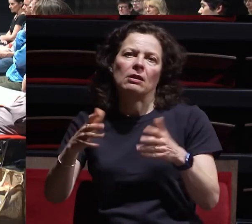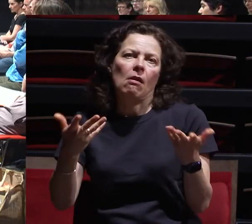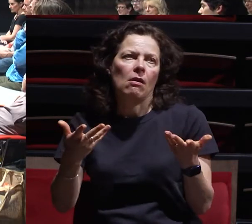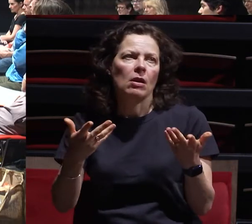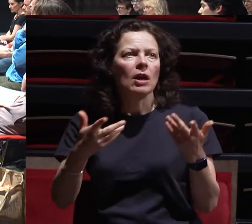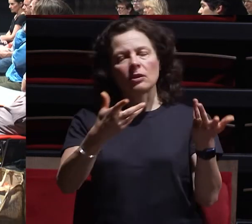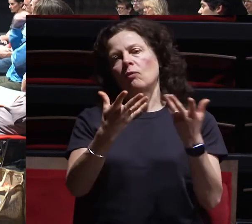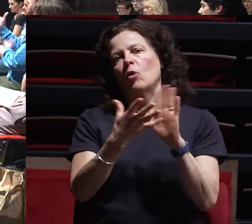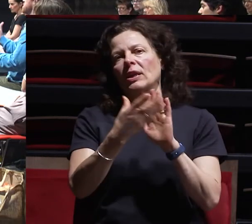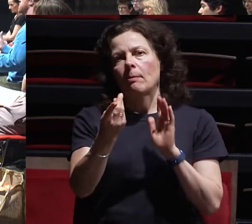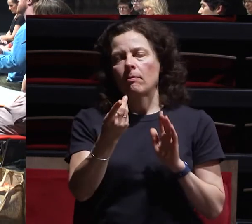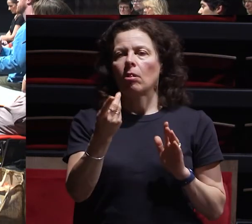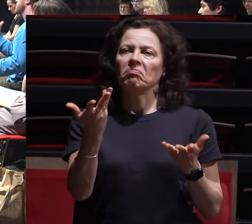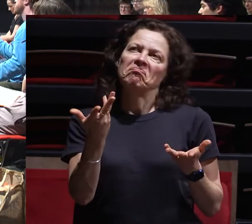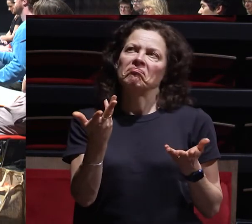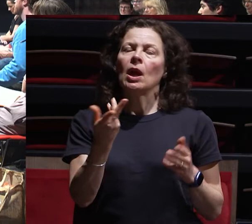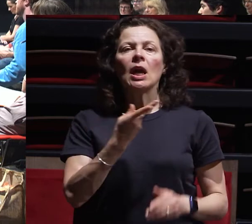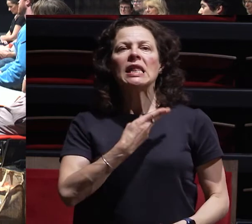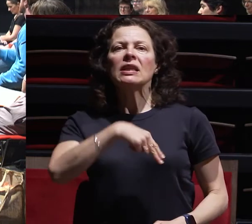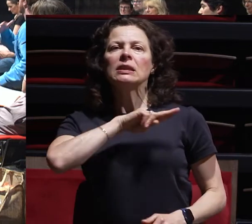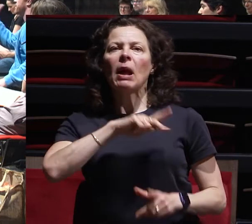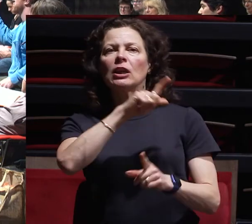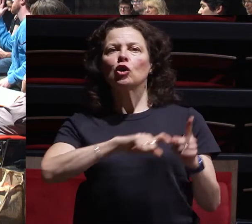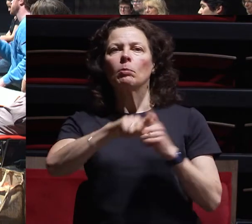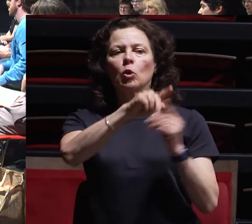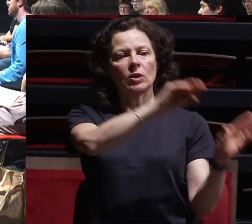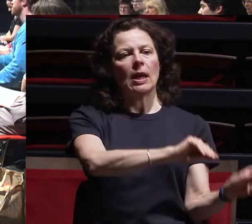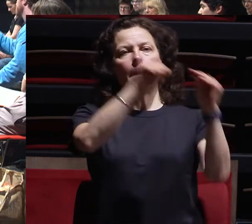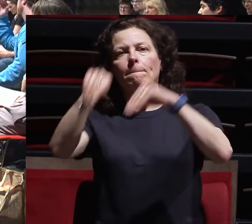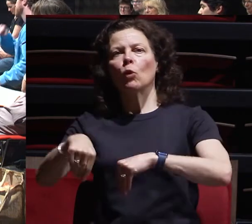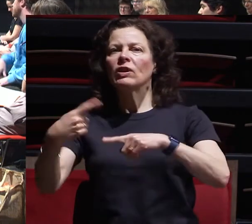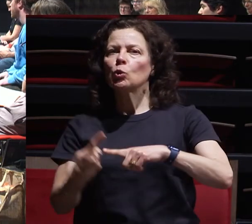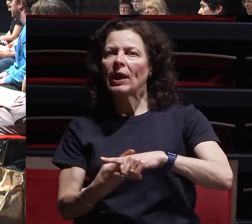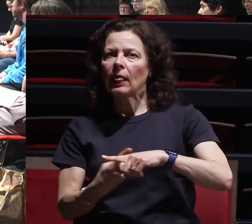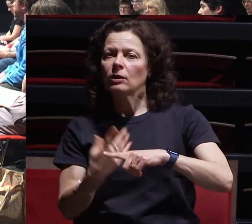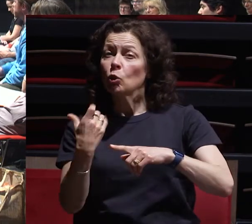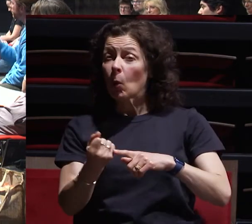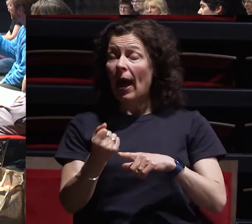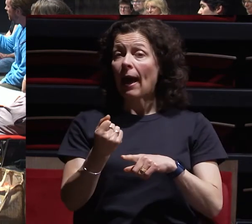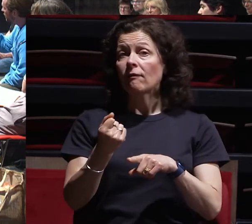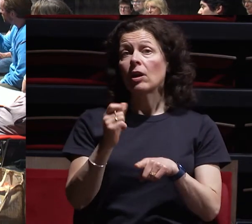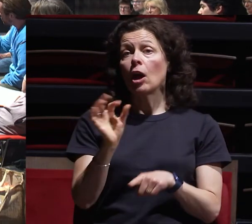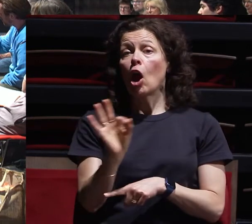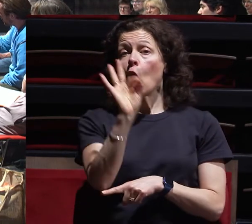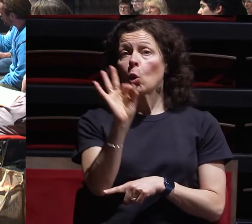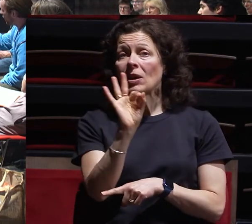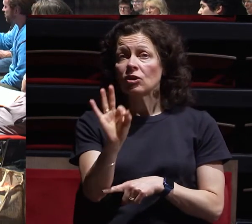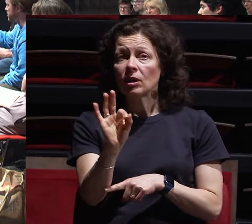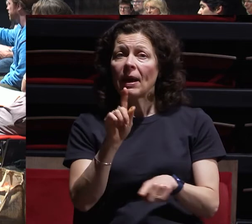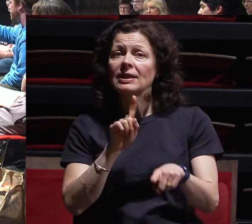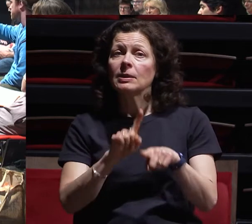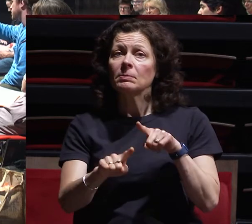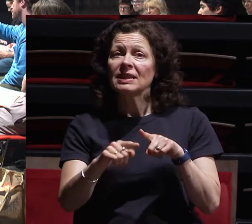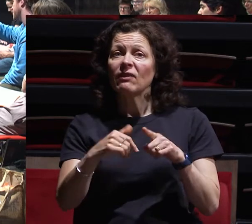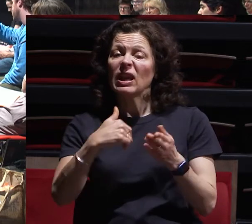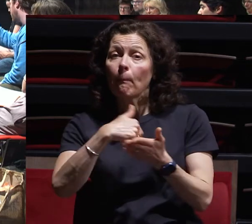research? So for instance, say you were researching the Spanish community moving to England, how would you try to have a question